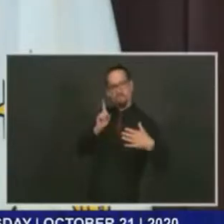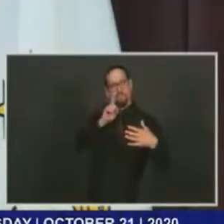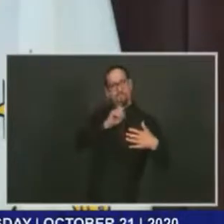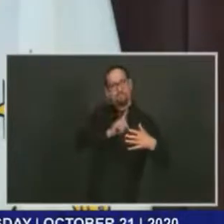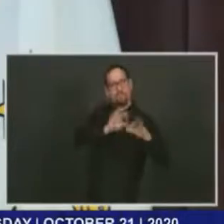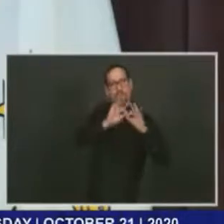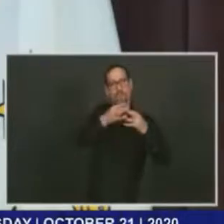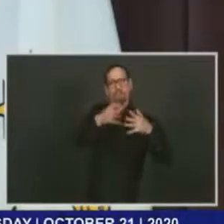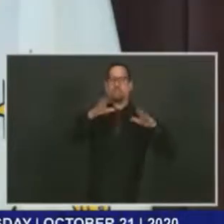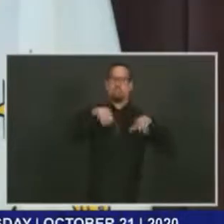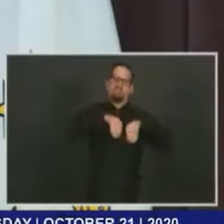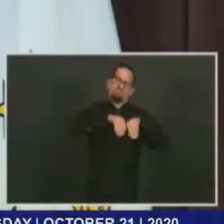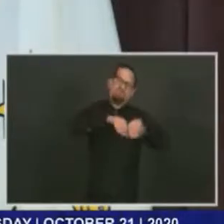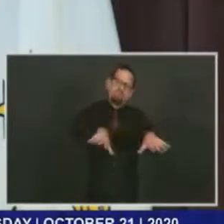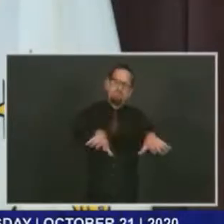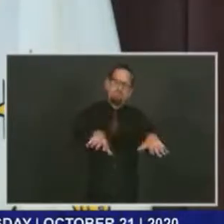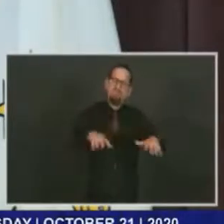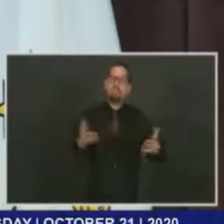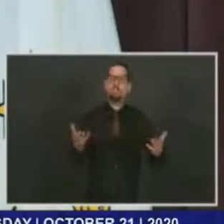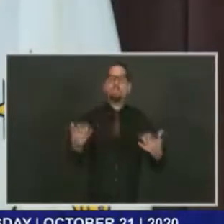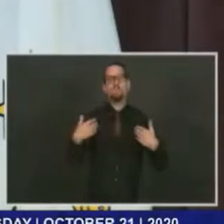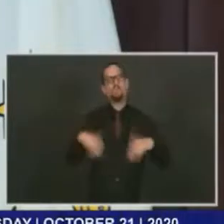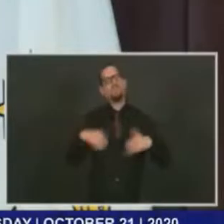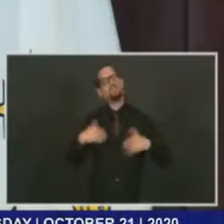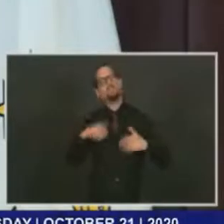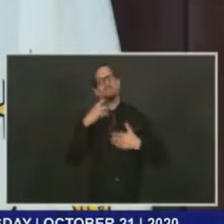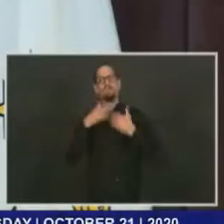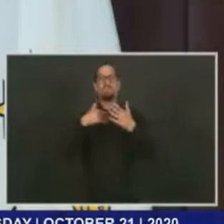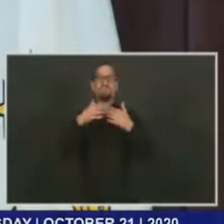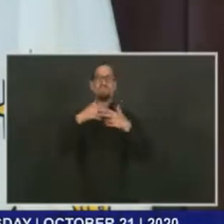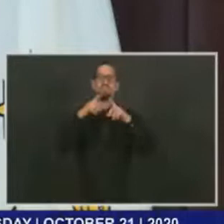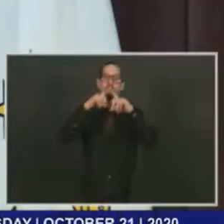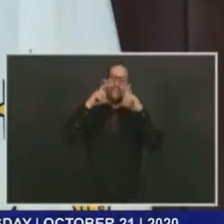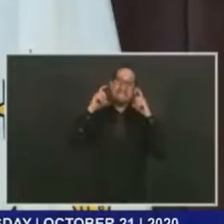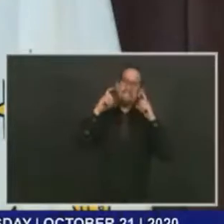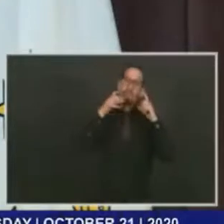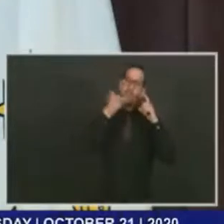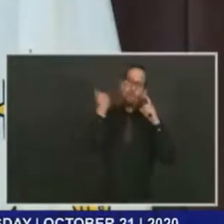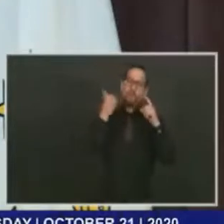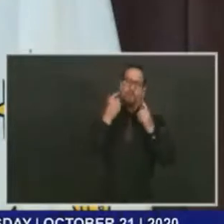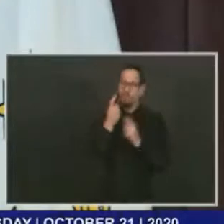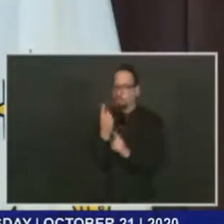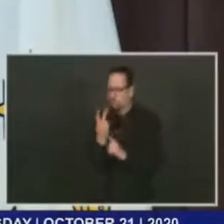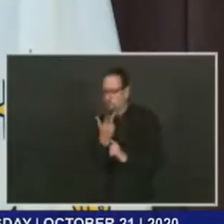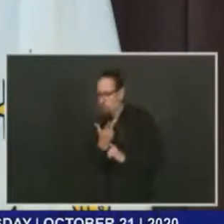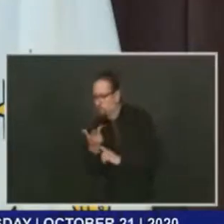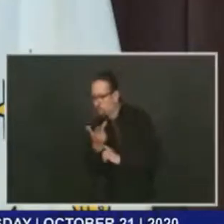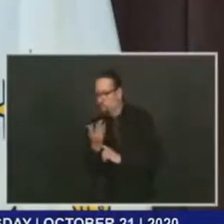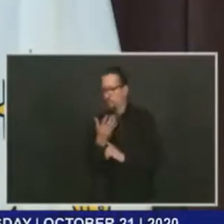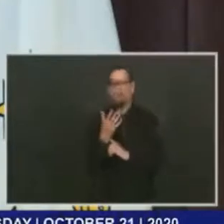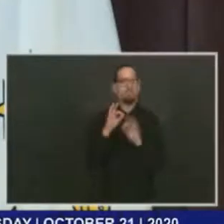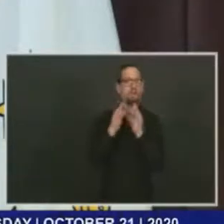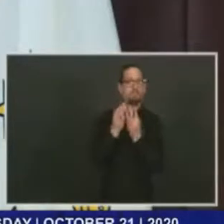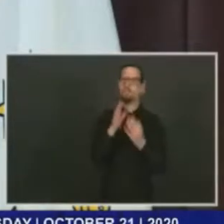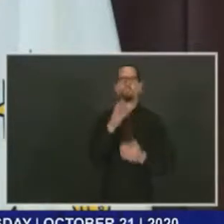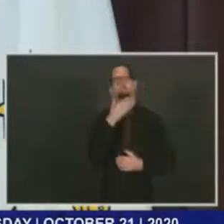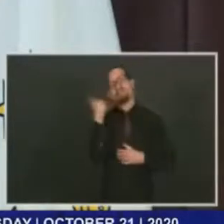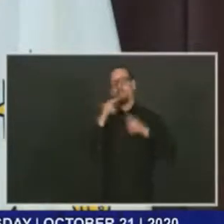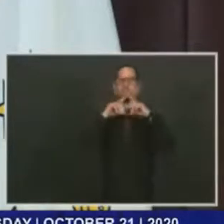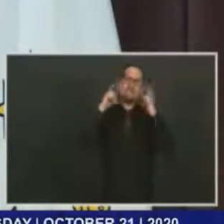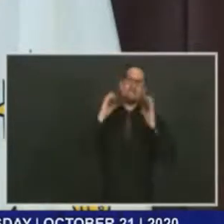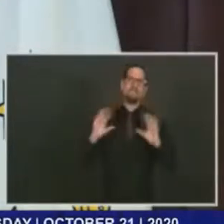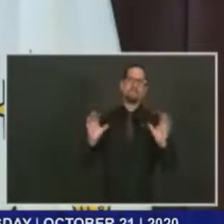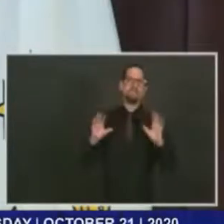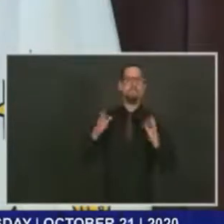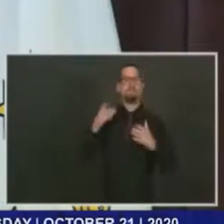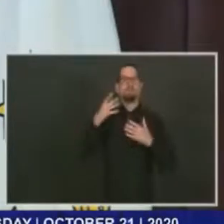those people, however small that group is, do these things like not going to social gatherings up until